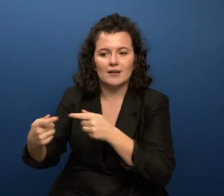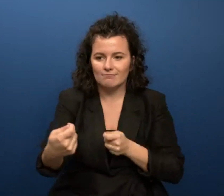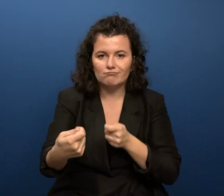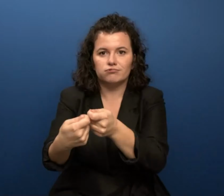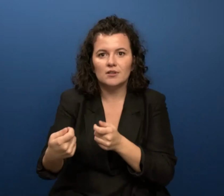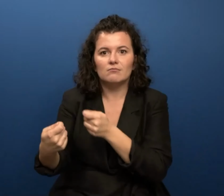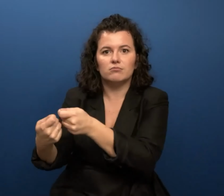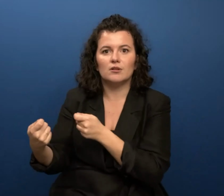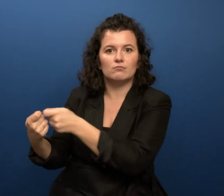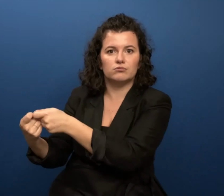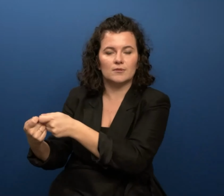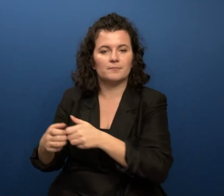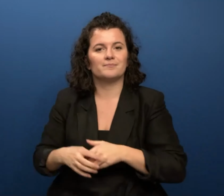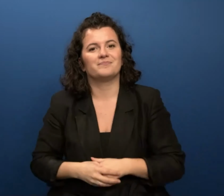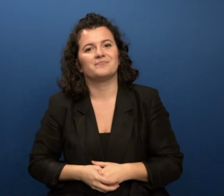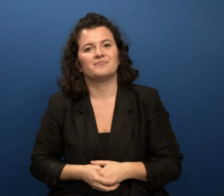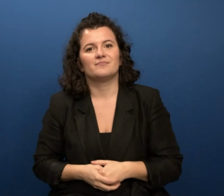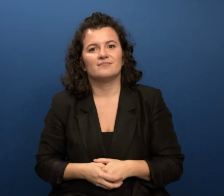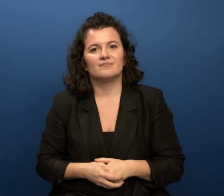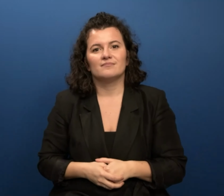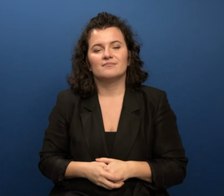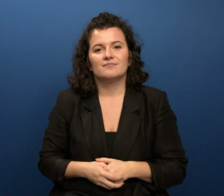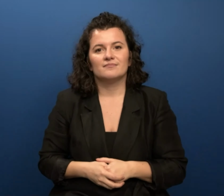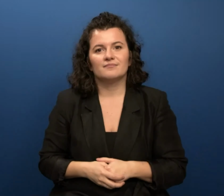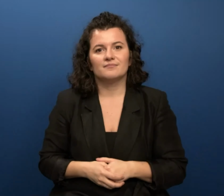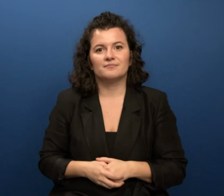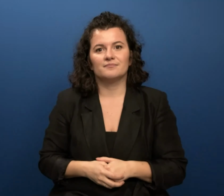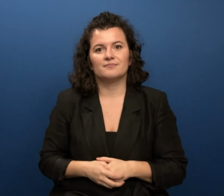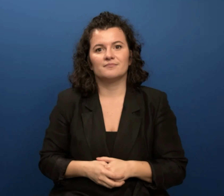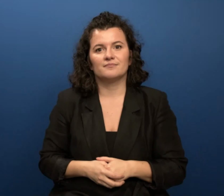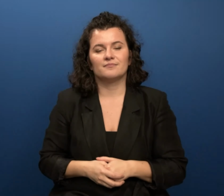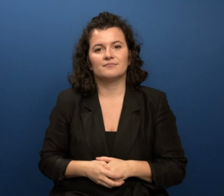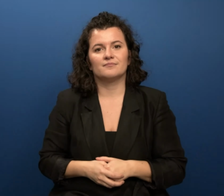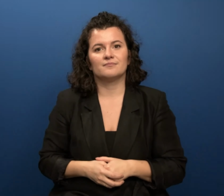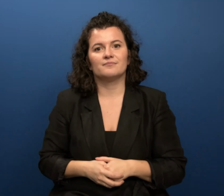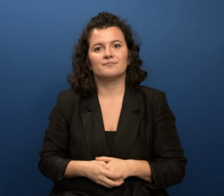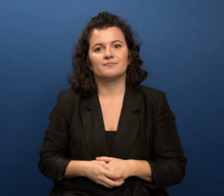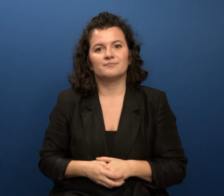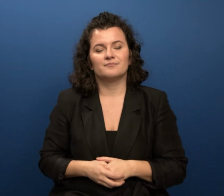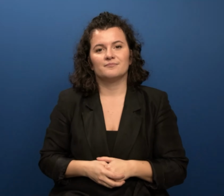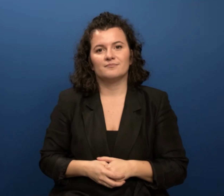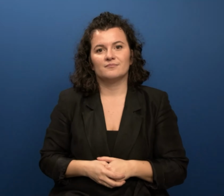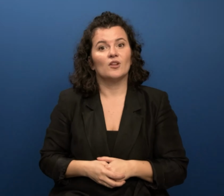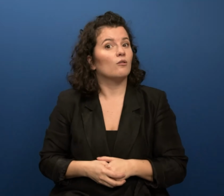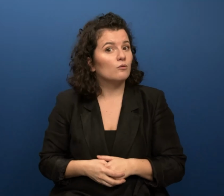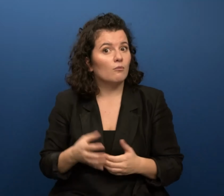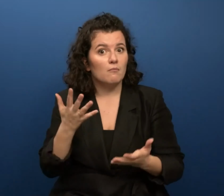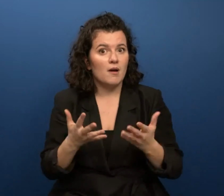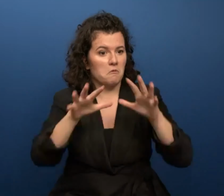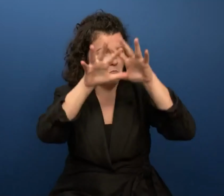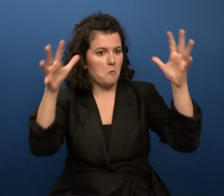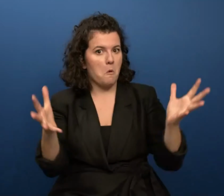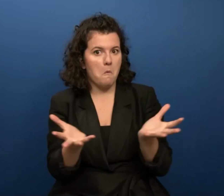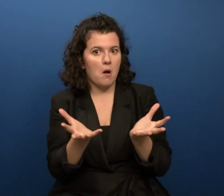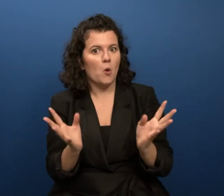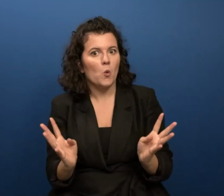across the globe, we are able to discuss a unique situation about the technology, challenges and achievements